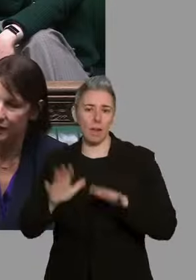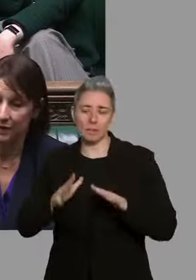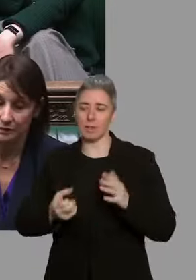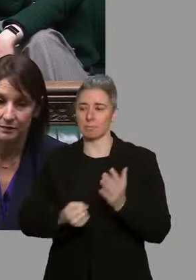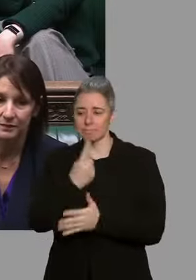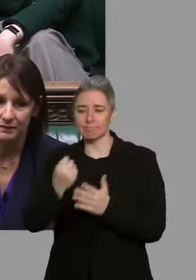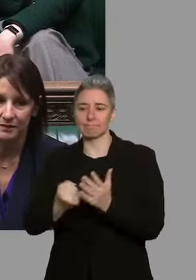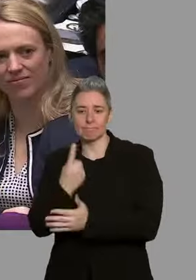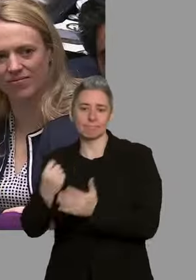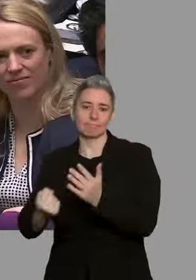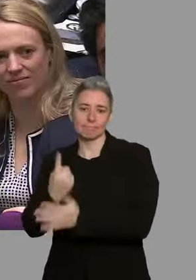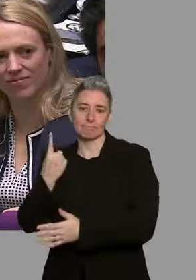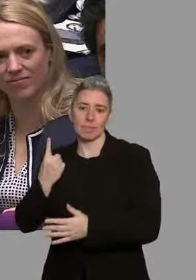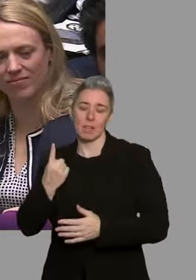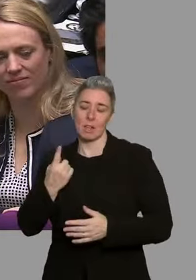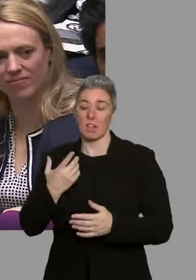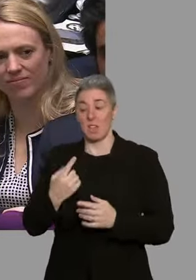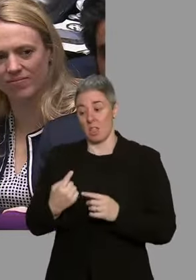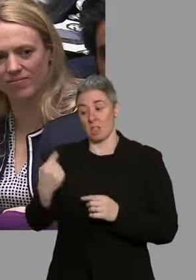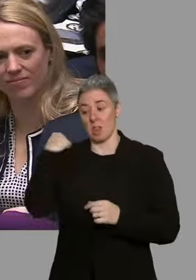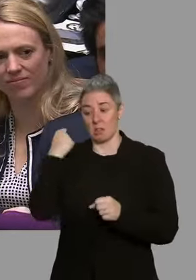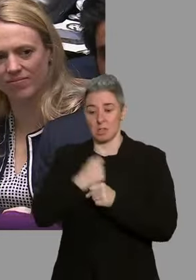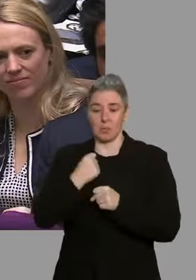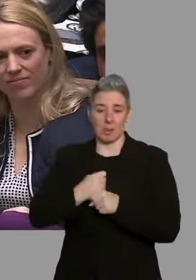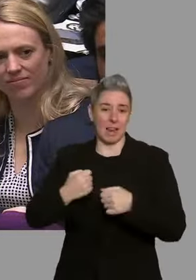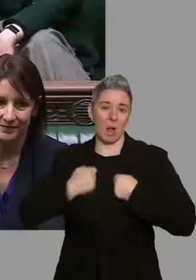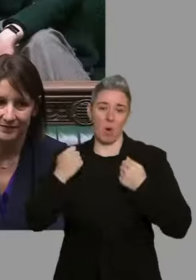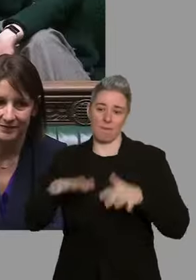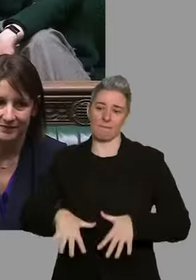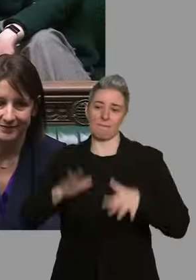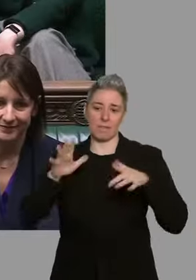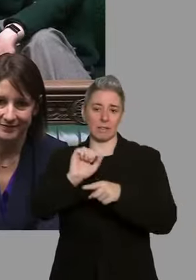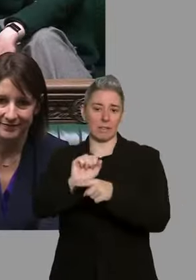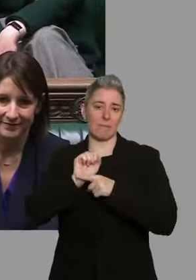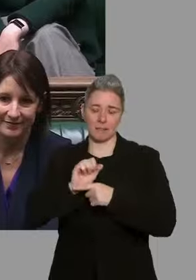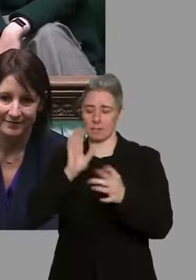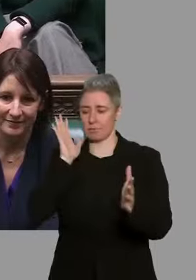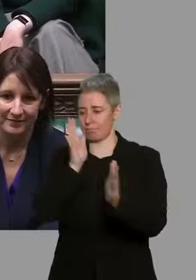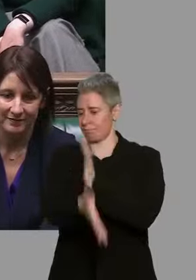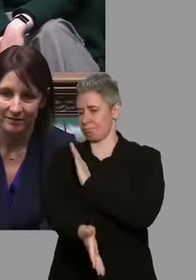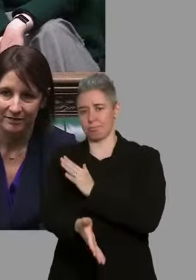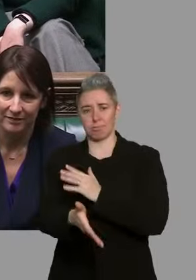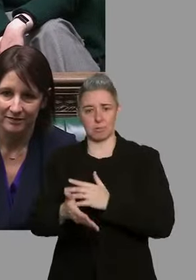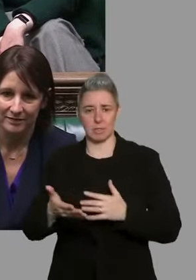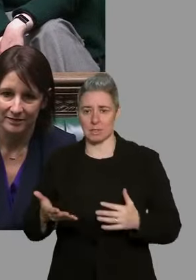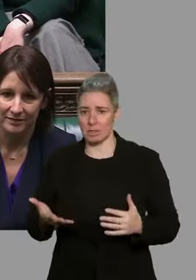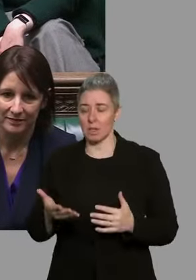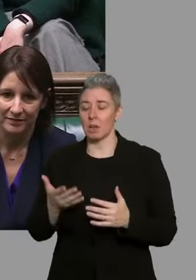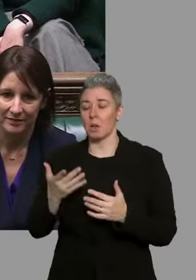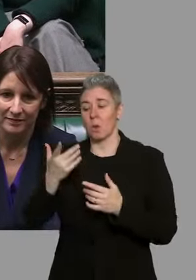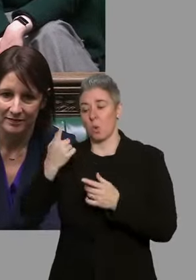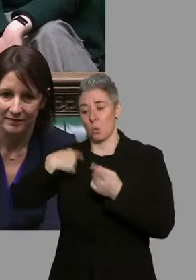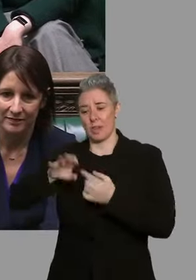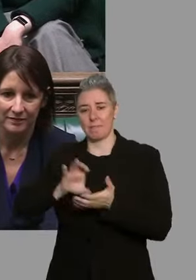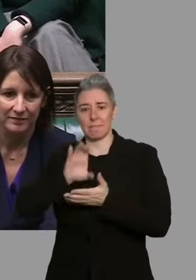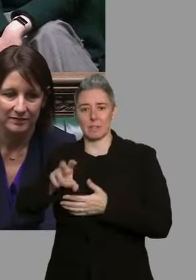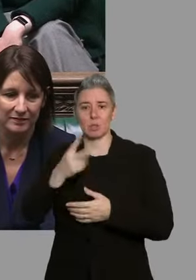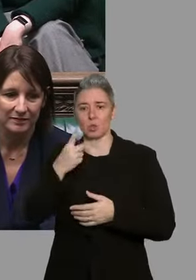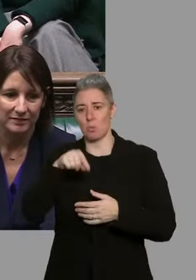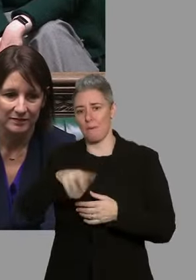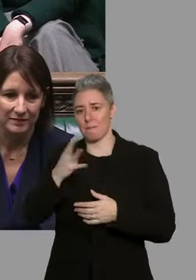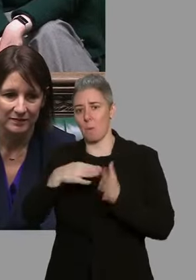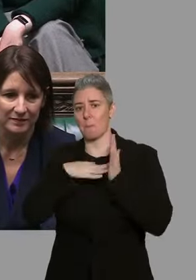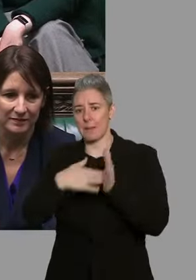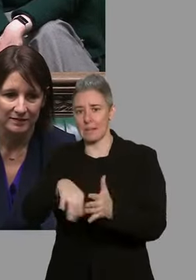in a state of absolute disrepair. Mr Speaker, we're investing £2.4 million this year, and the Environment Agency are